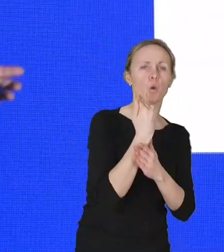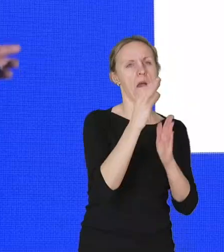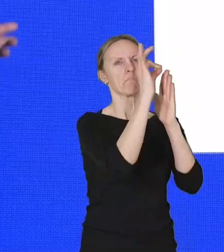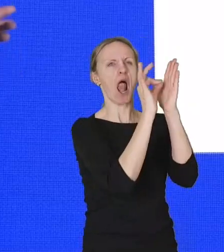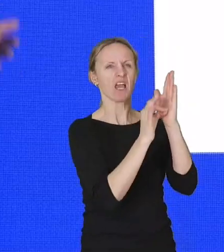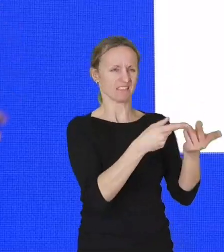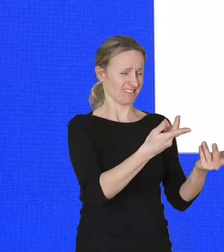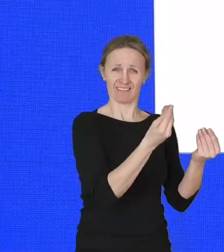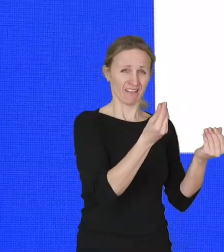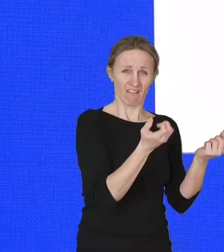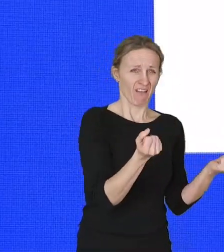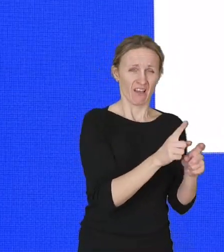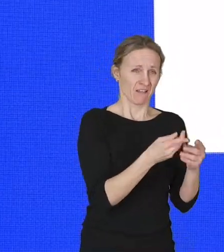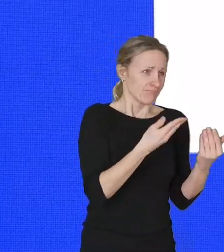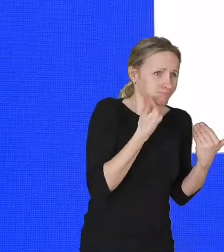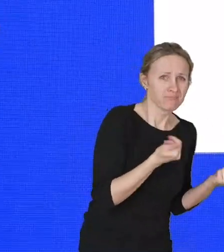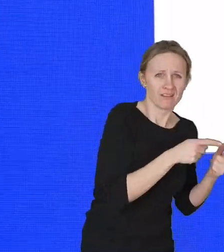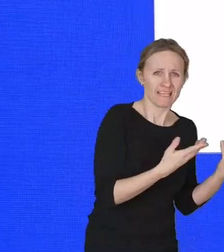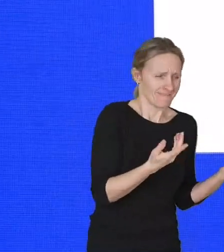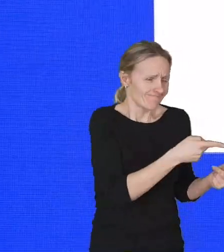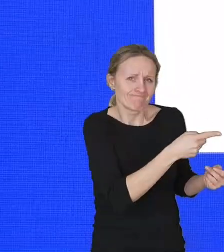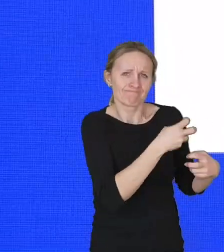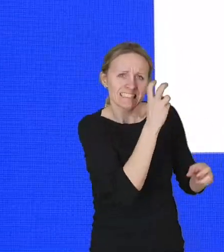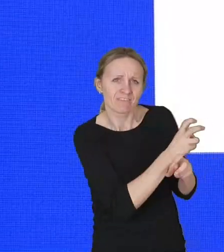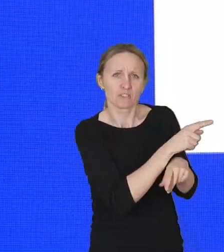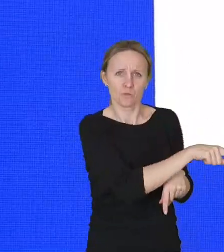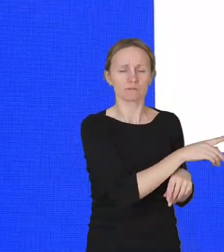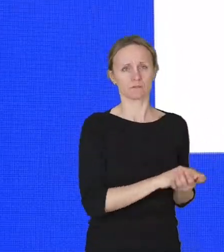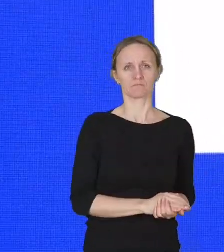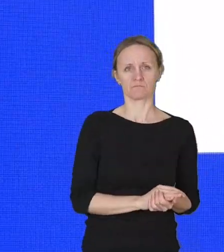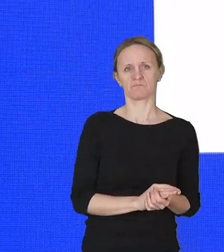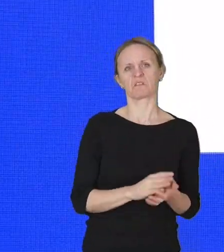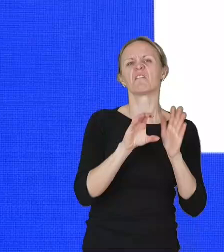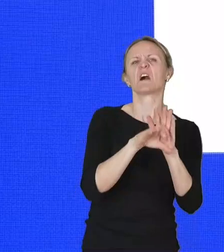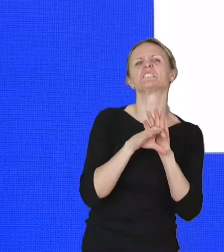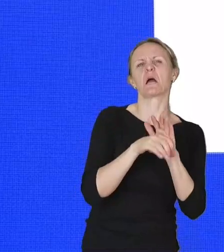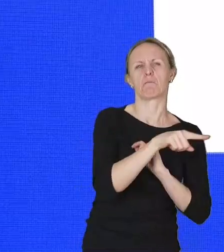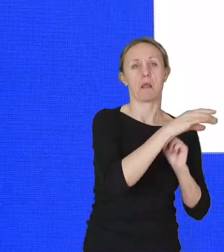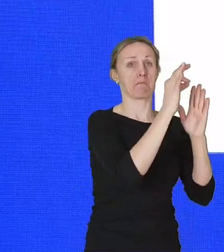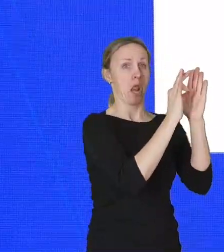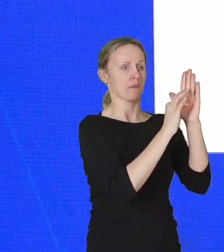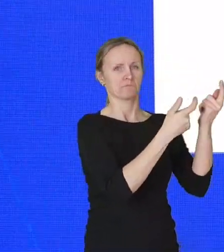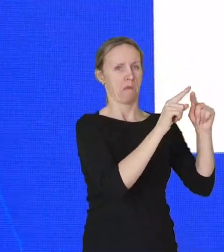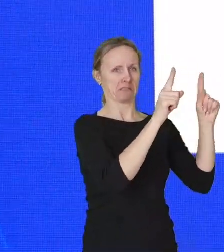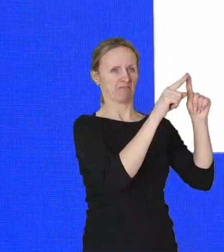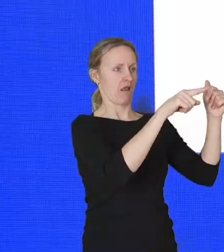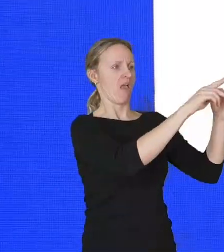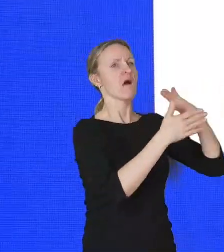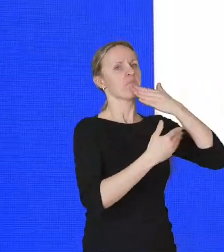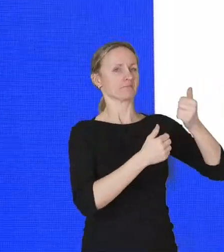against the regional? What regions do wrong that they have to fulfill, and all